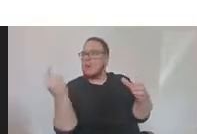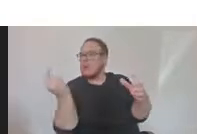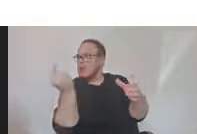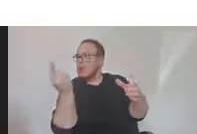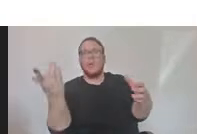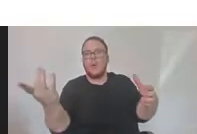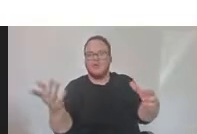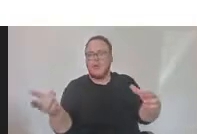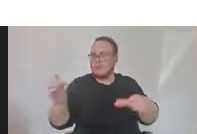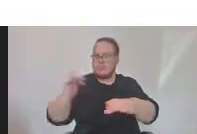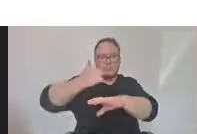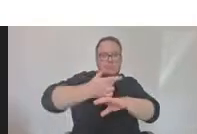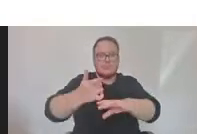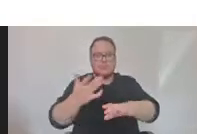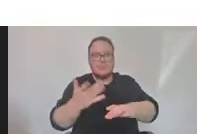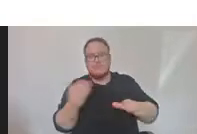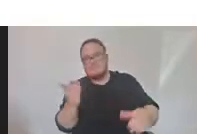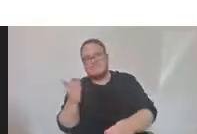over again until